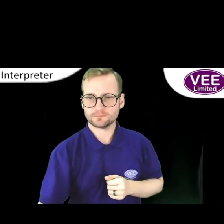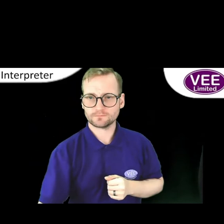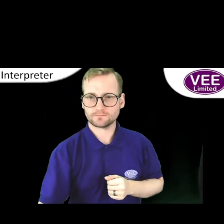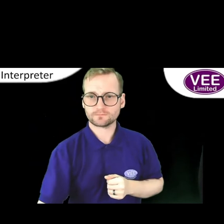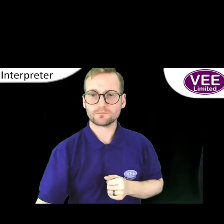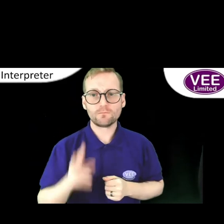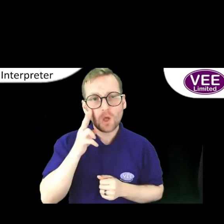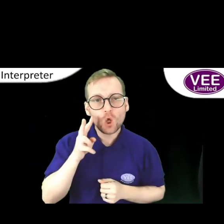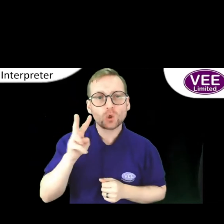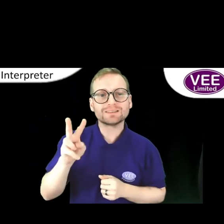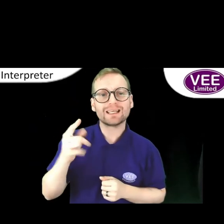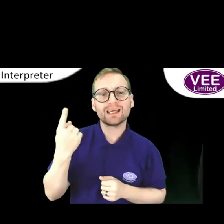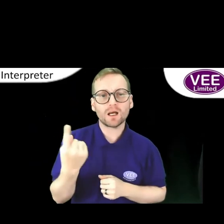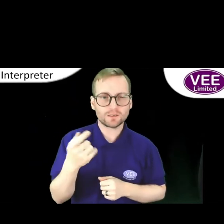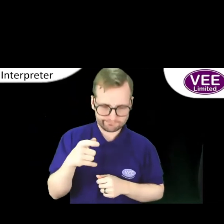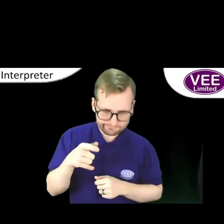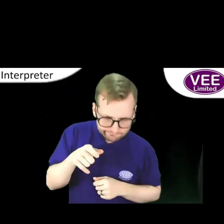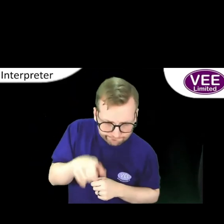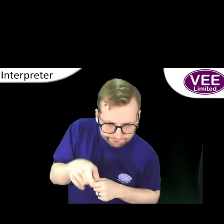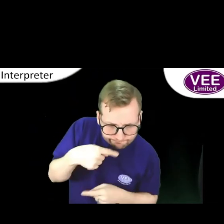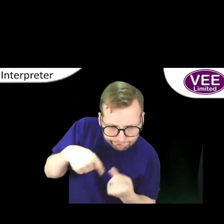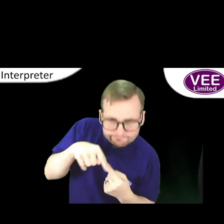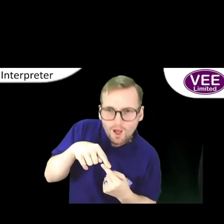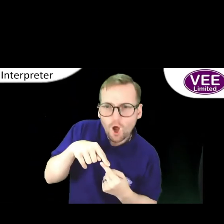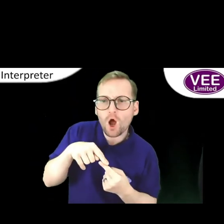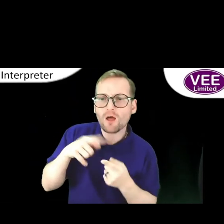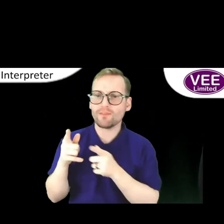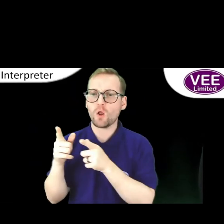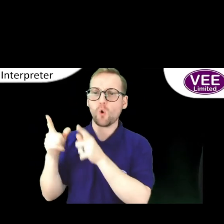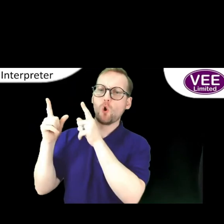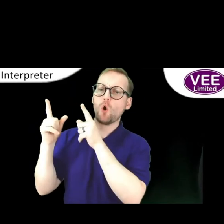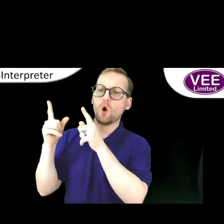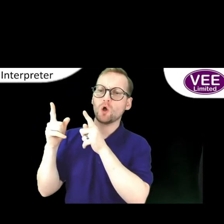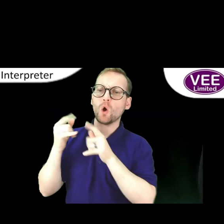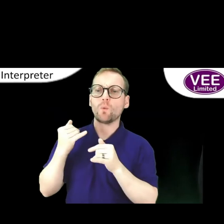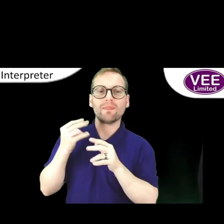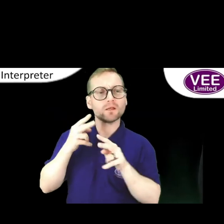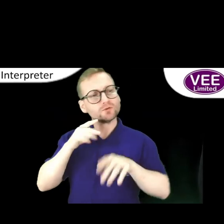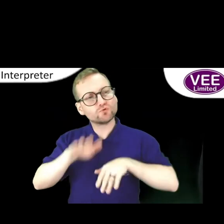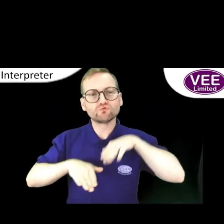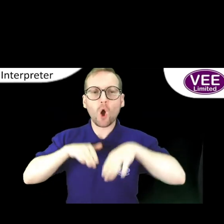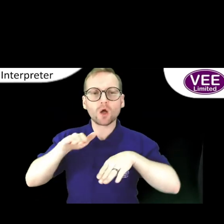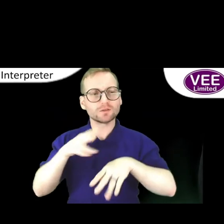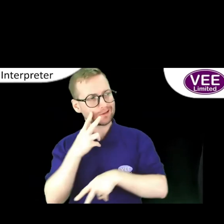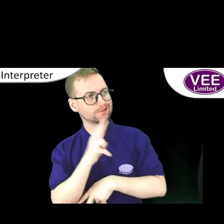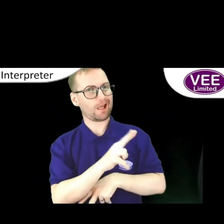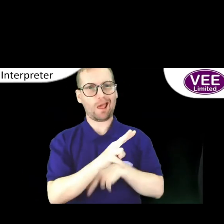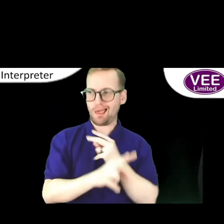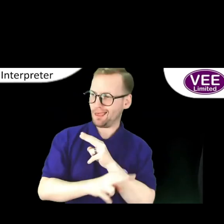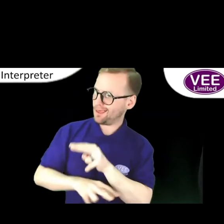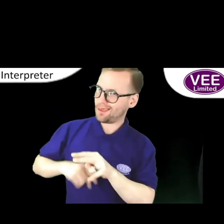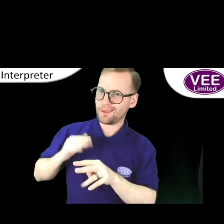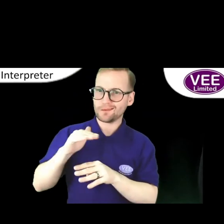You see on Burkey called the Laird, oh, I struts and stairs and all that. The